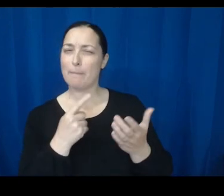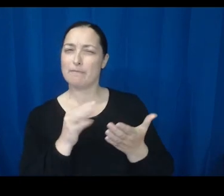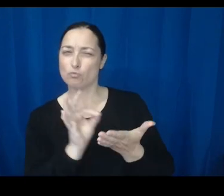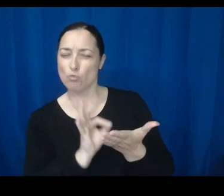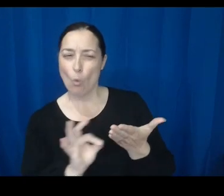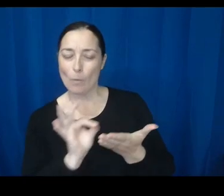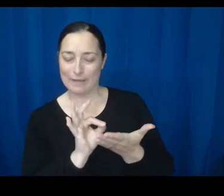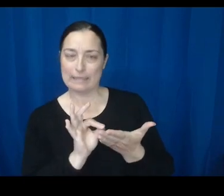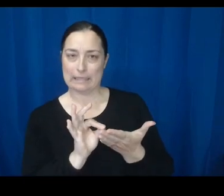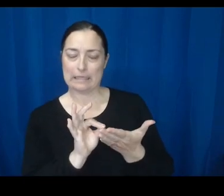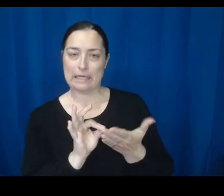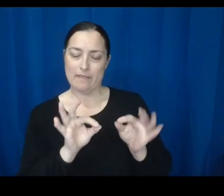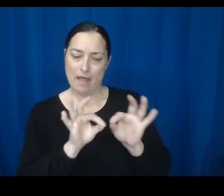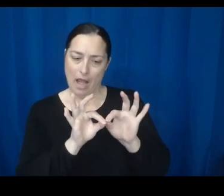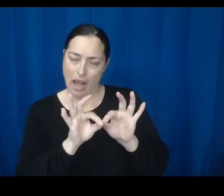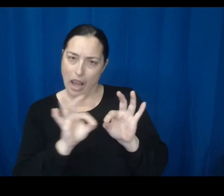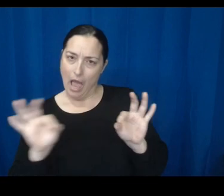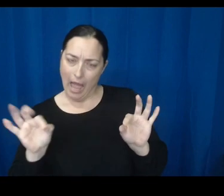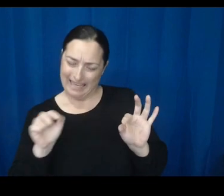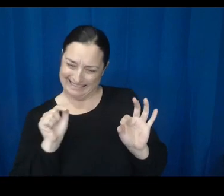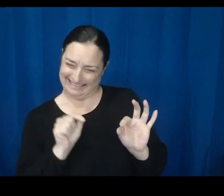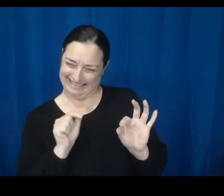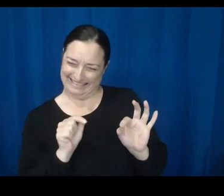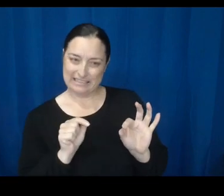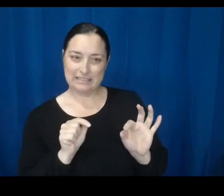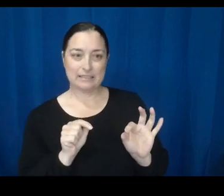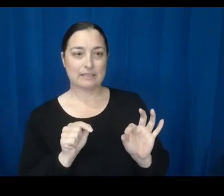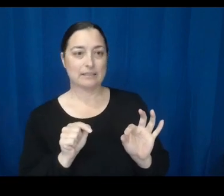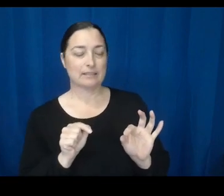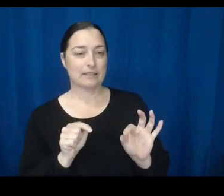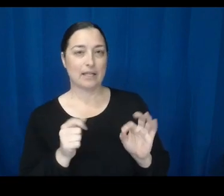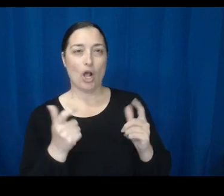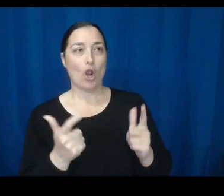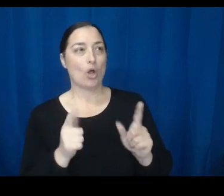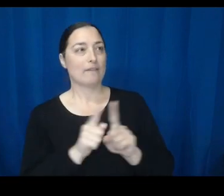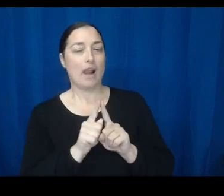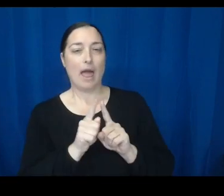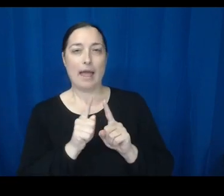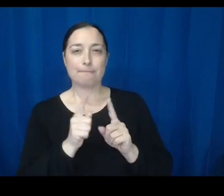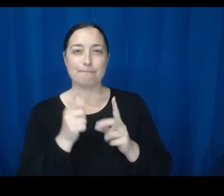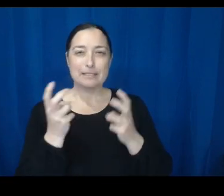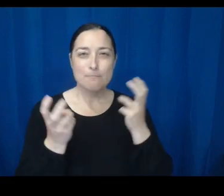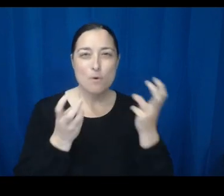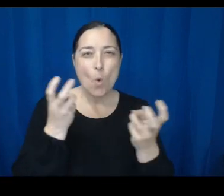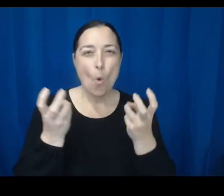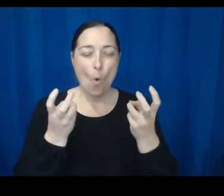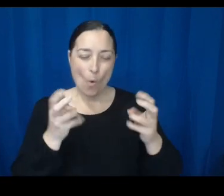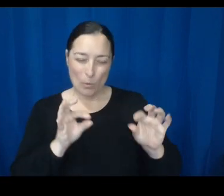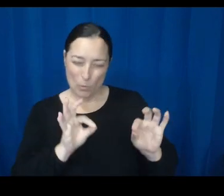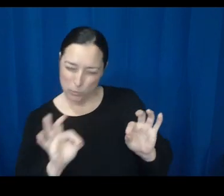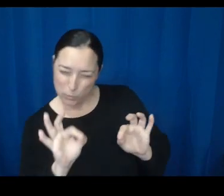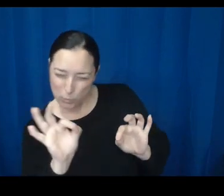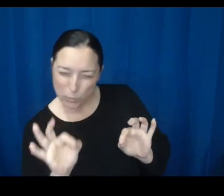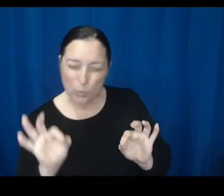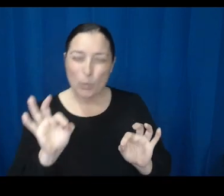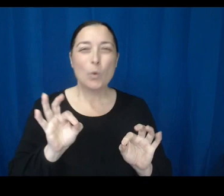itself, there's a whole series of kind of exploratory directional shifts that are